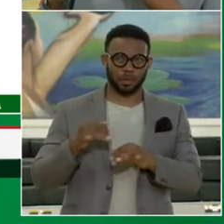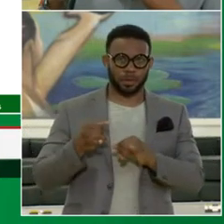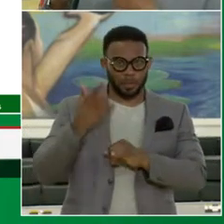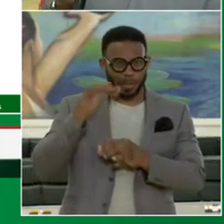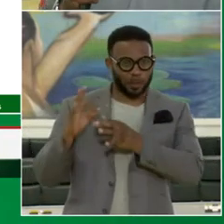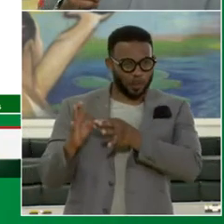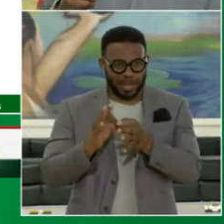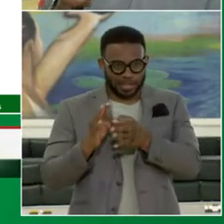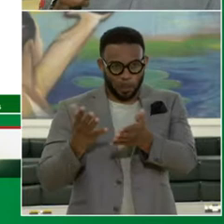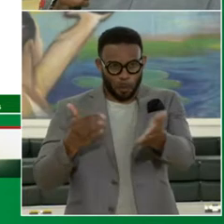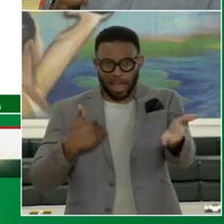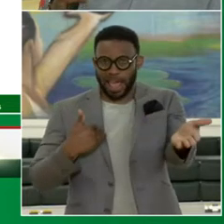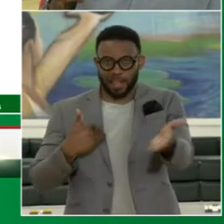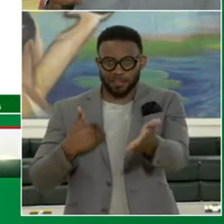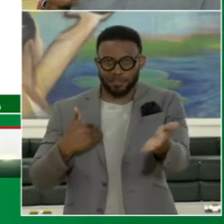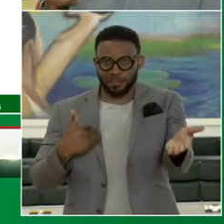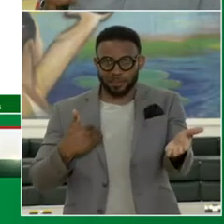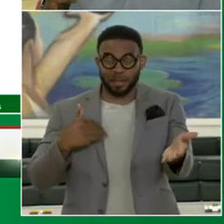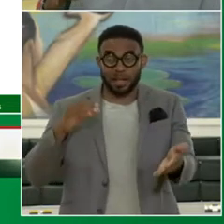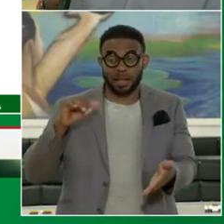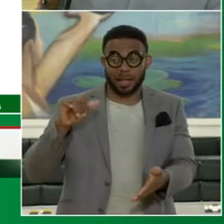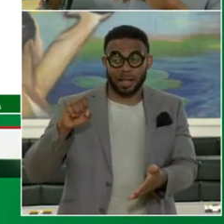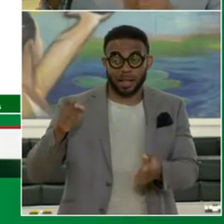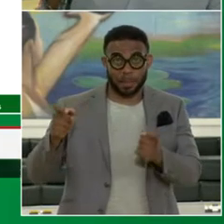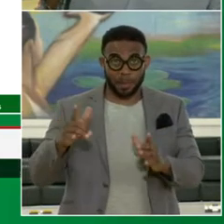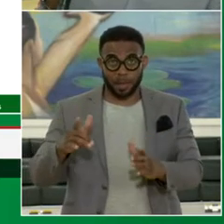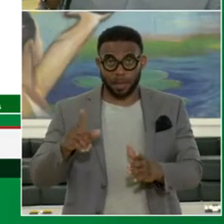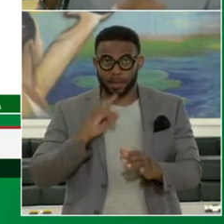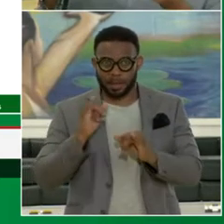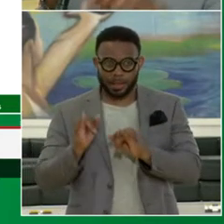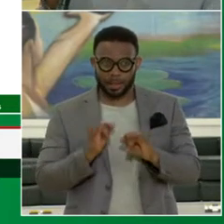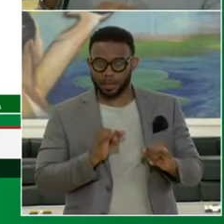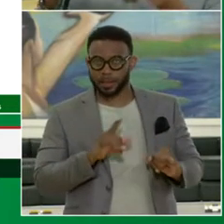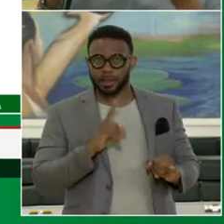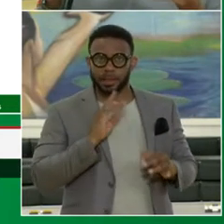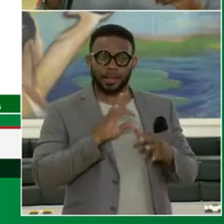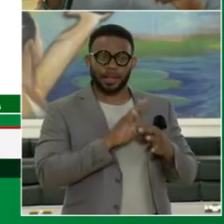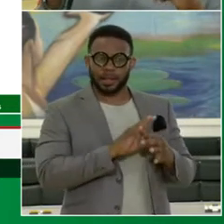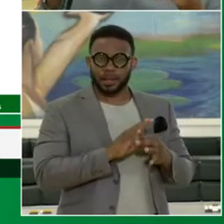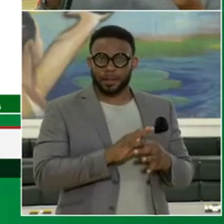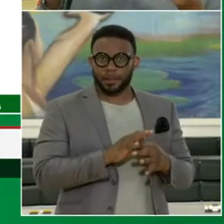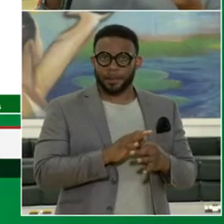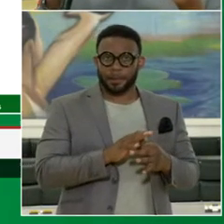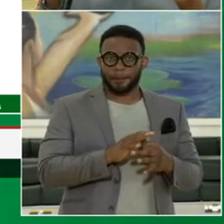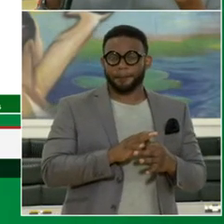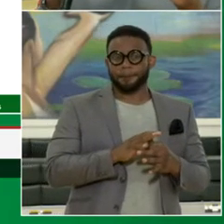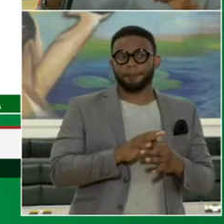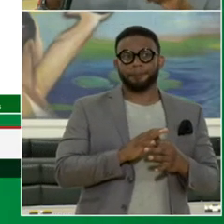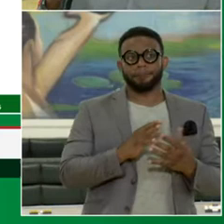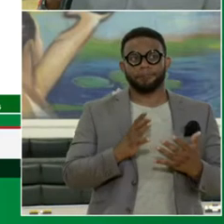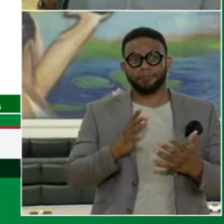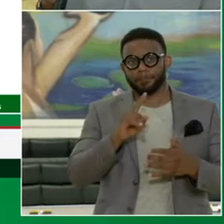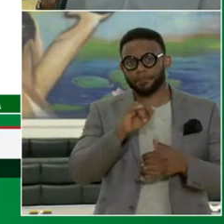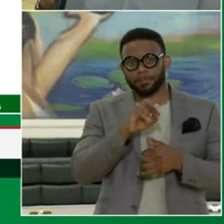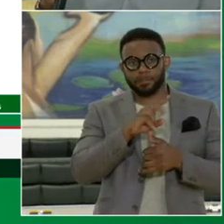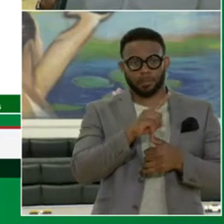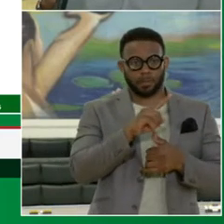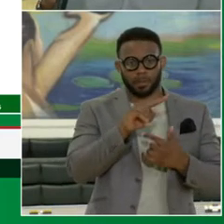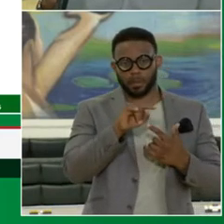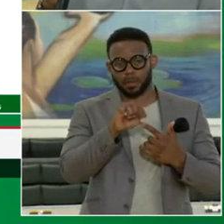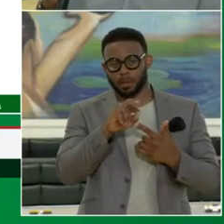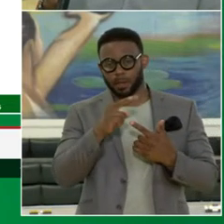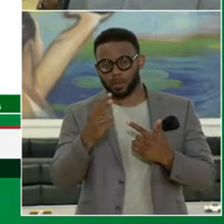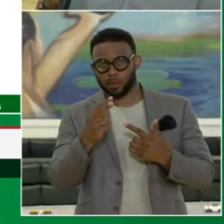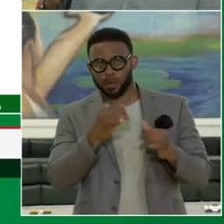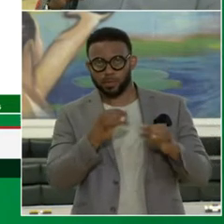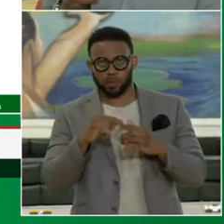that relationship. A case manager is the individual that connects the Tier 1, Tier 2 individual to